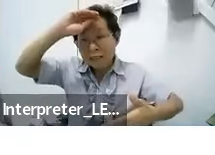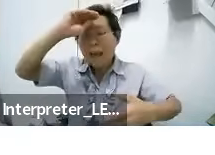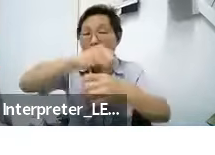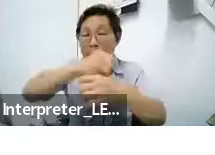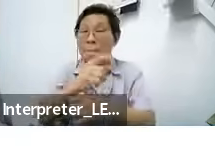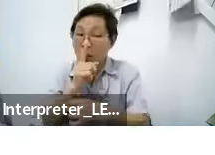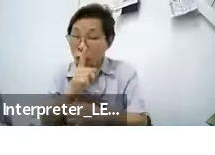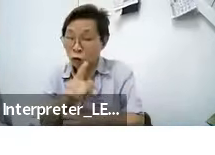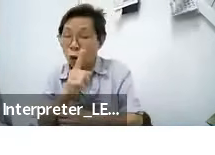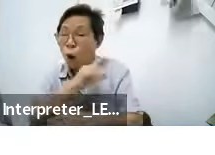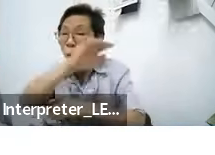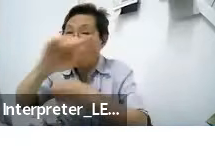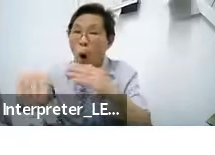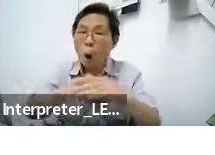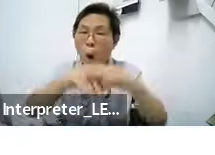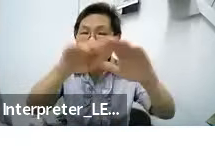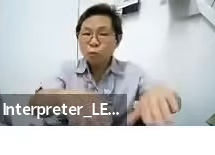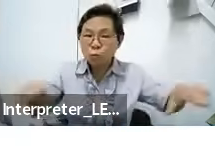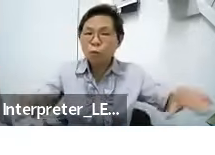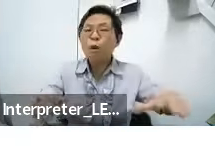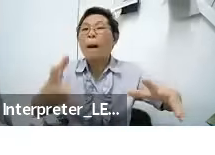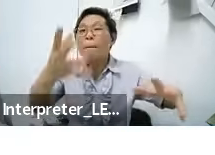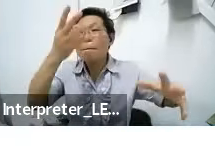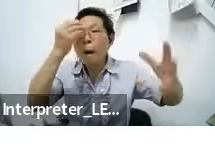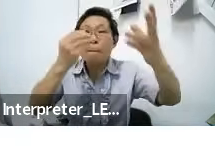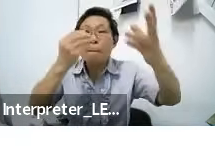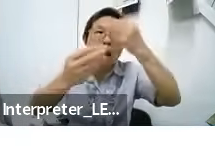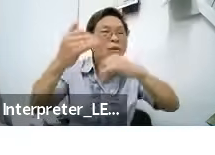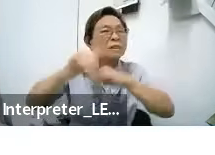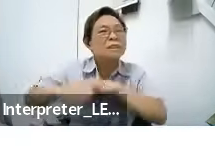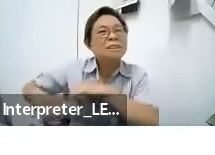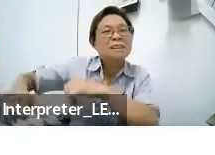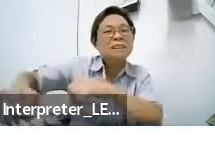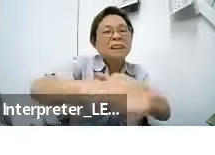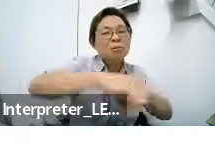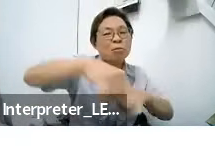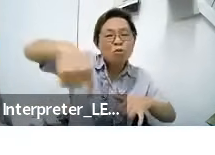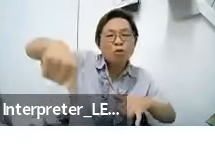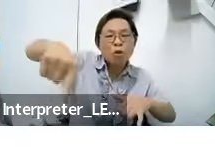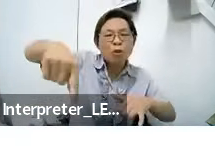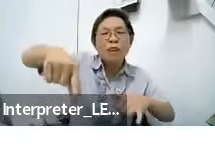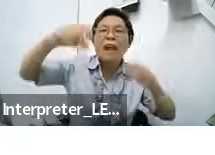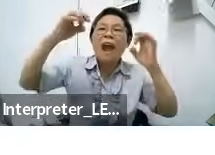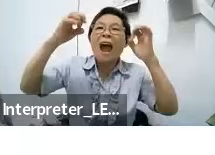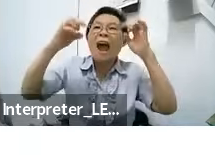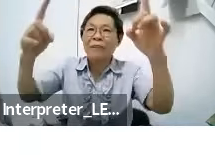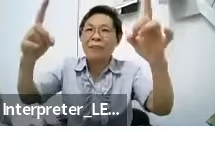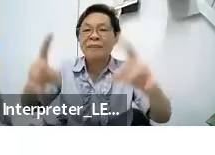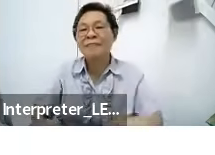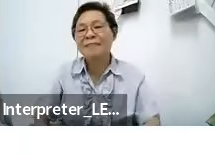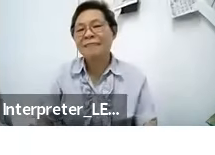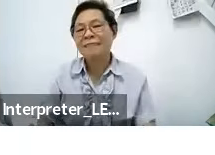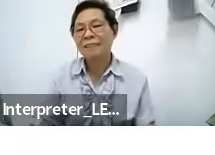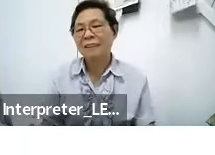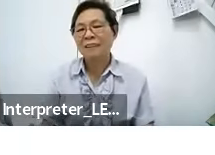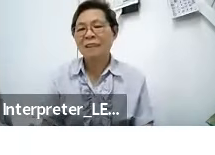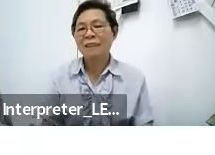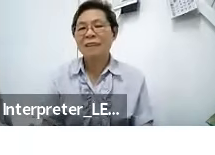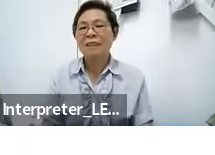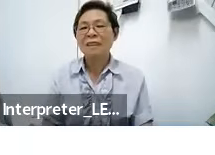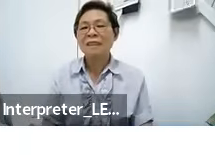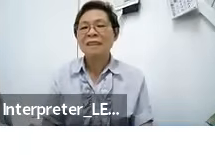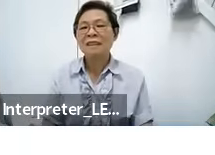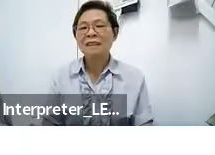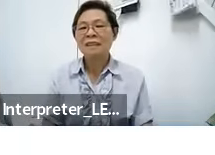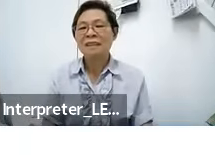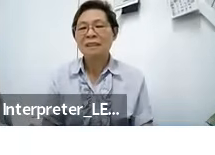that all students receive the same quality tablet, for example. Equity,